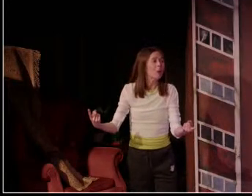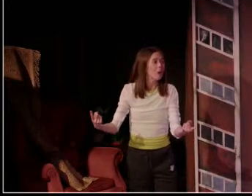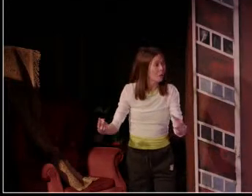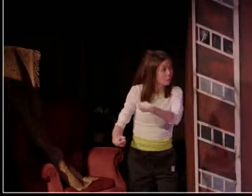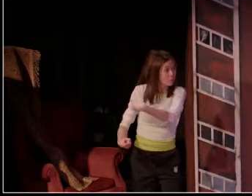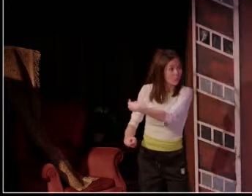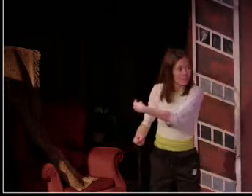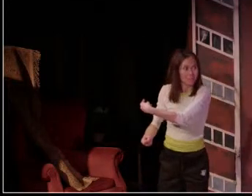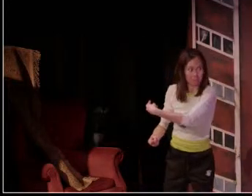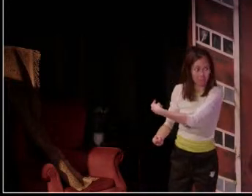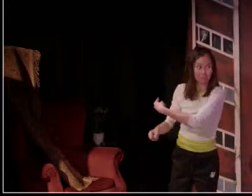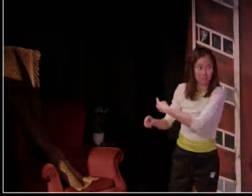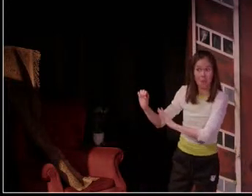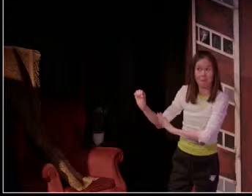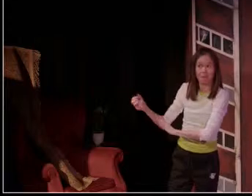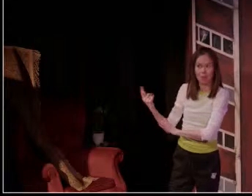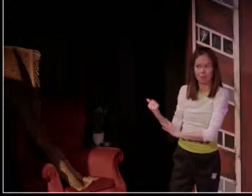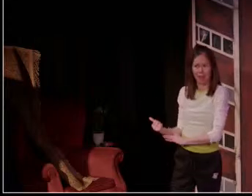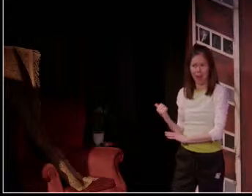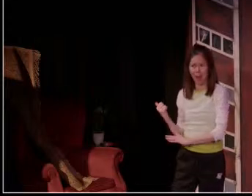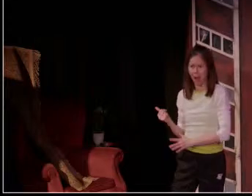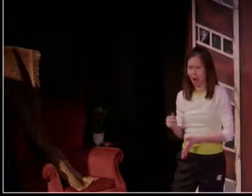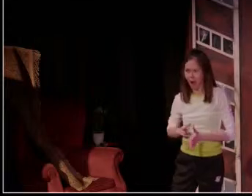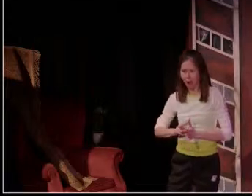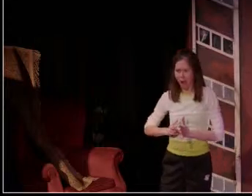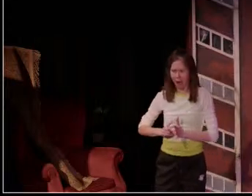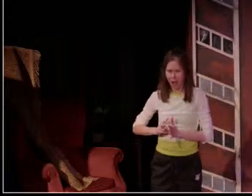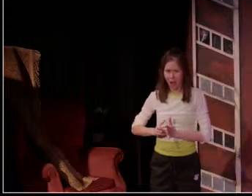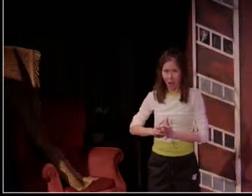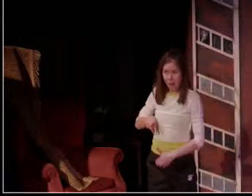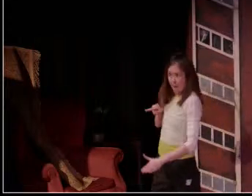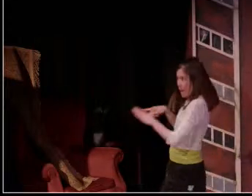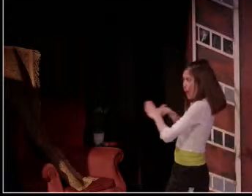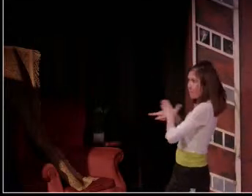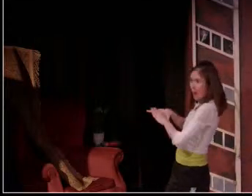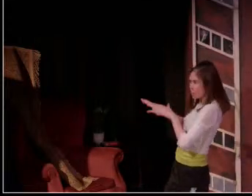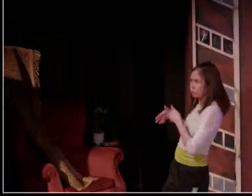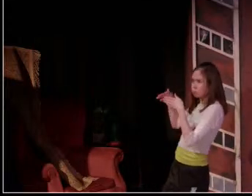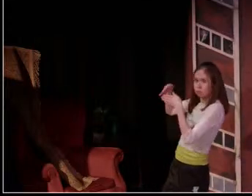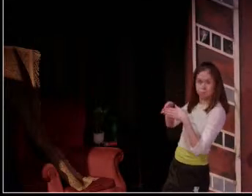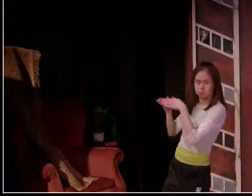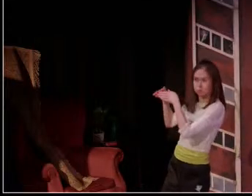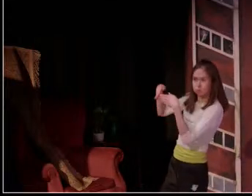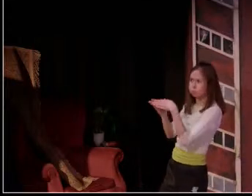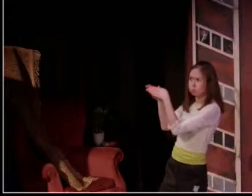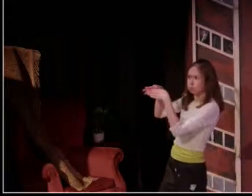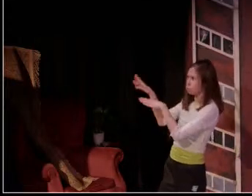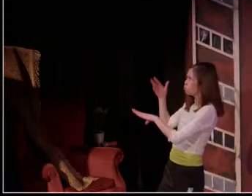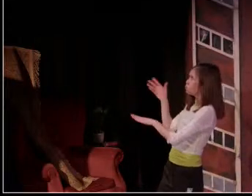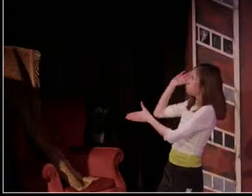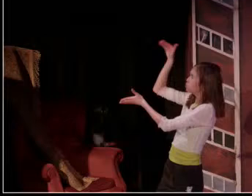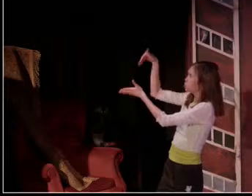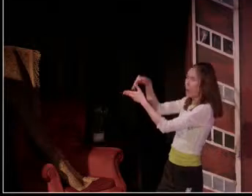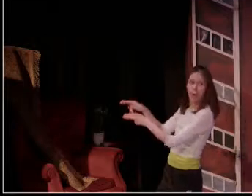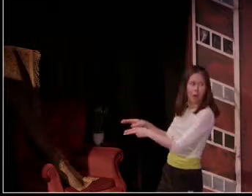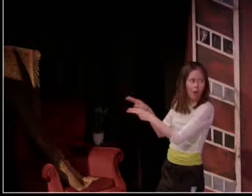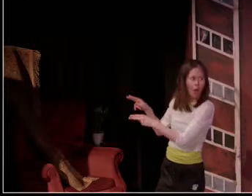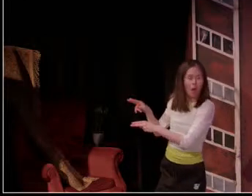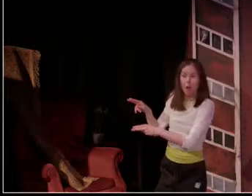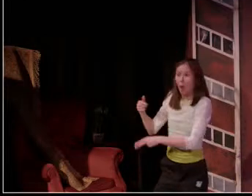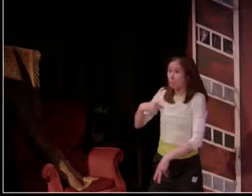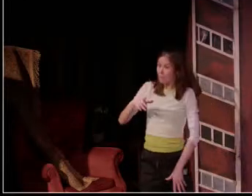Florizel was up to some trickery as well. He steals away from his father when he's clogged at his heels. I would not